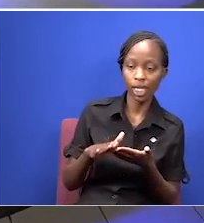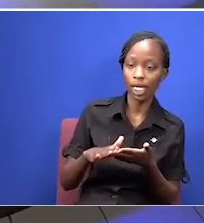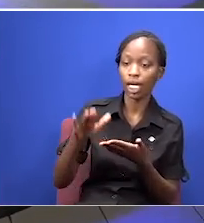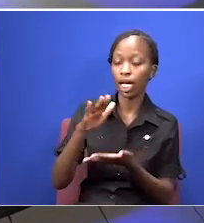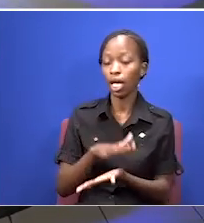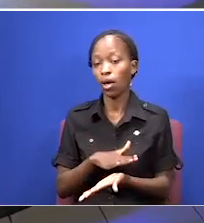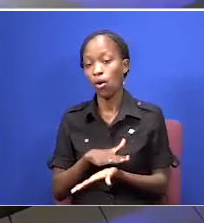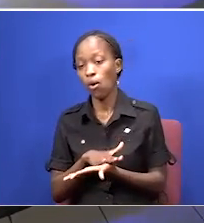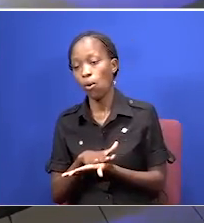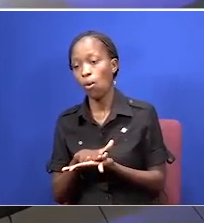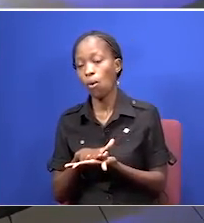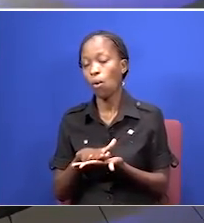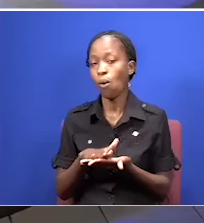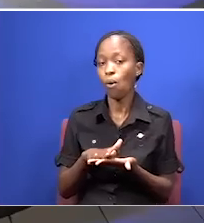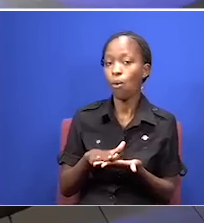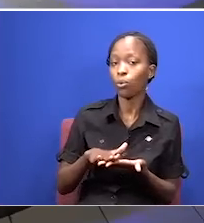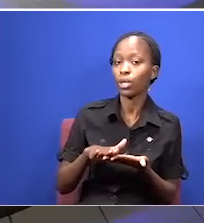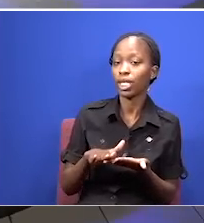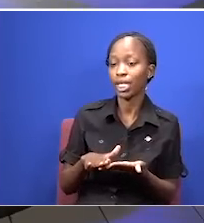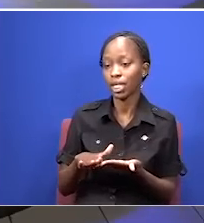we love you jesus